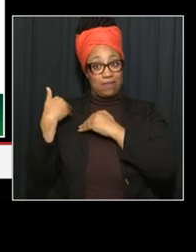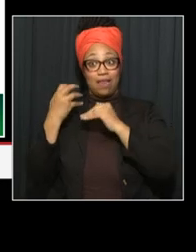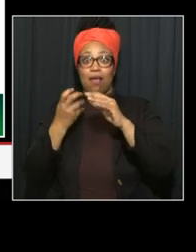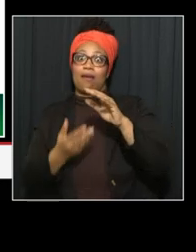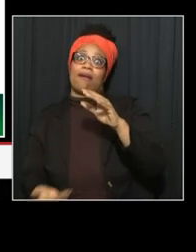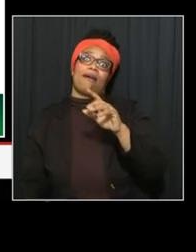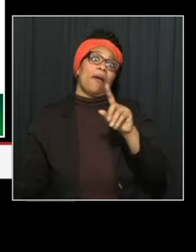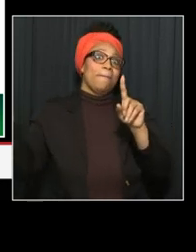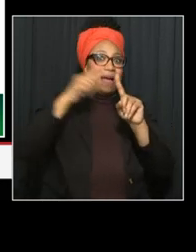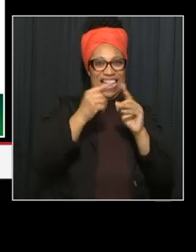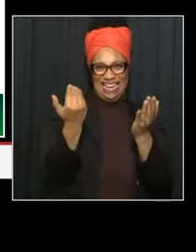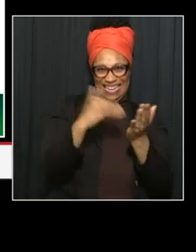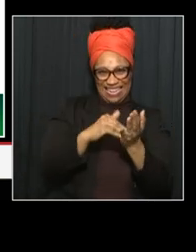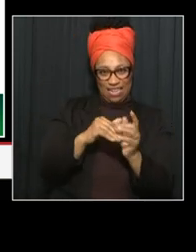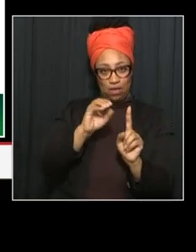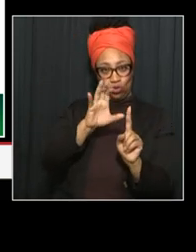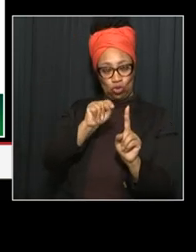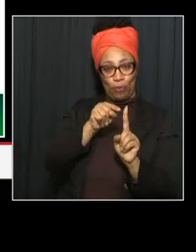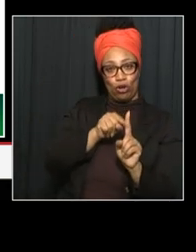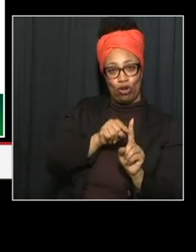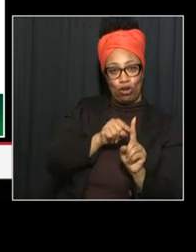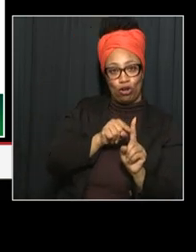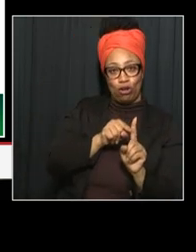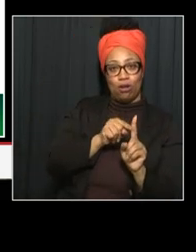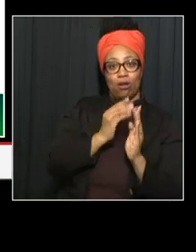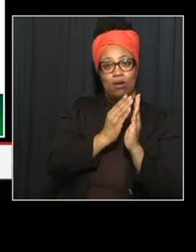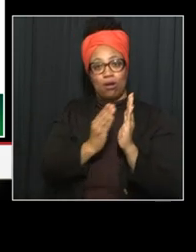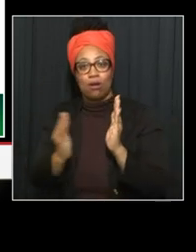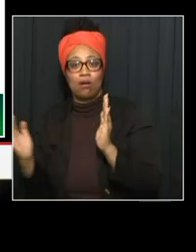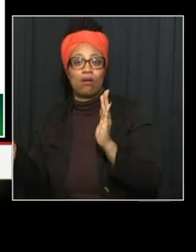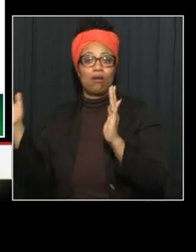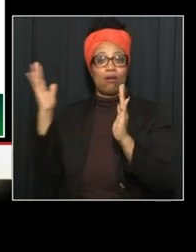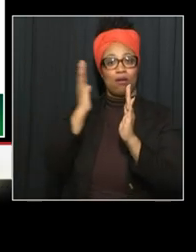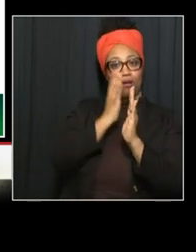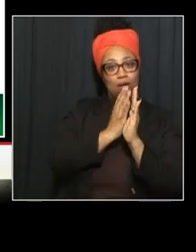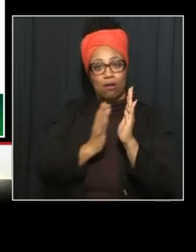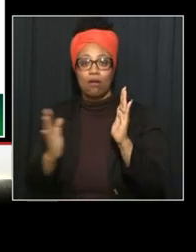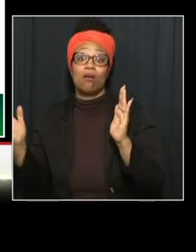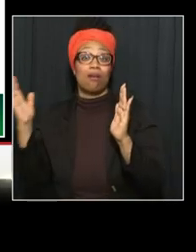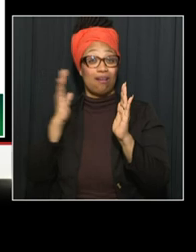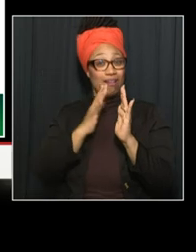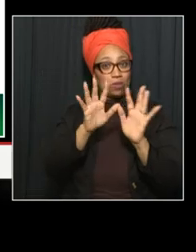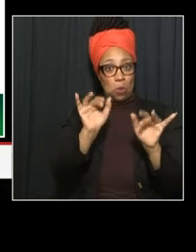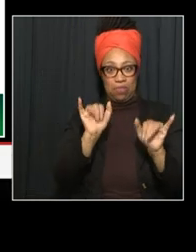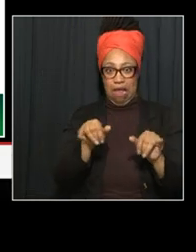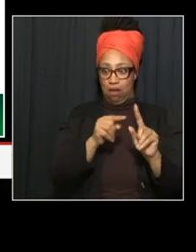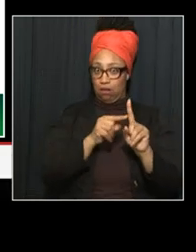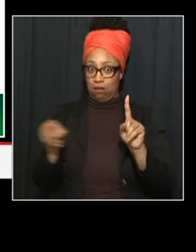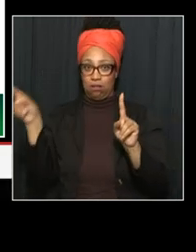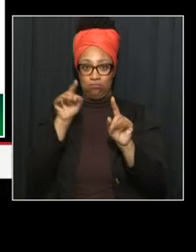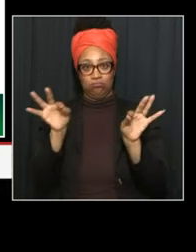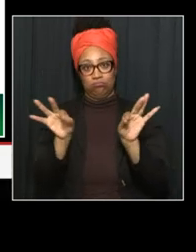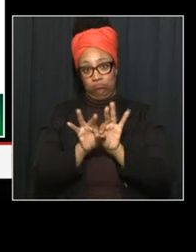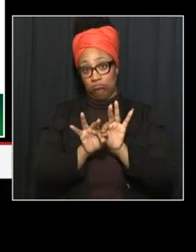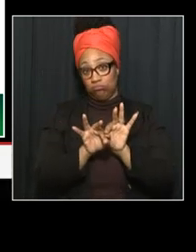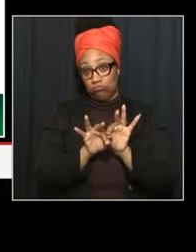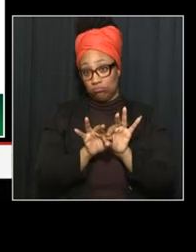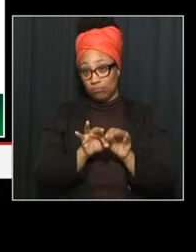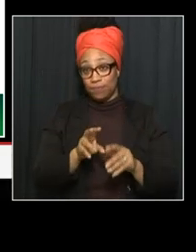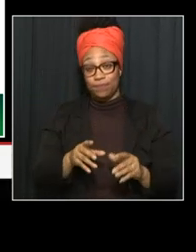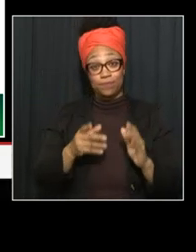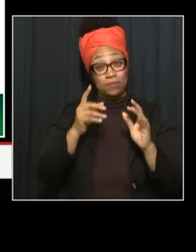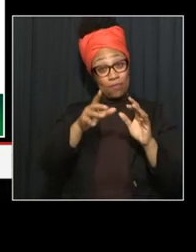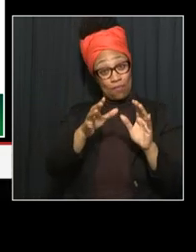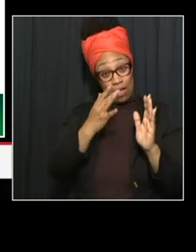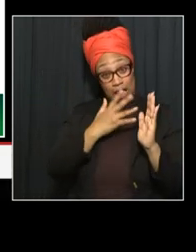important part of what shapes the budget. There are questions that the mayor has towards the end that instinctively